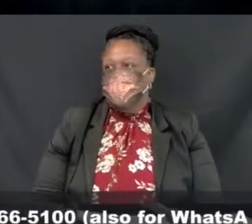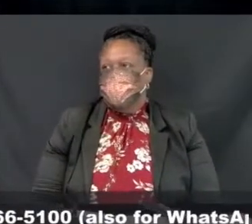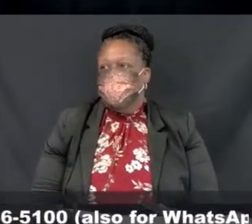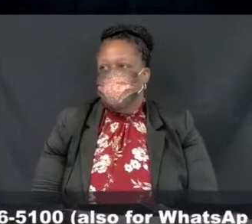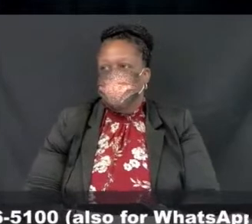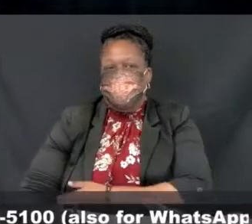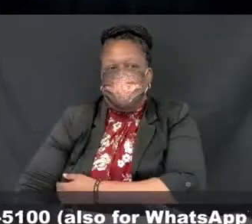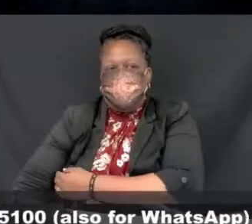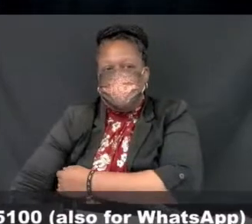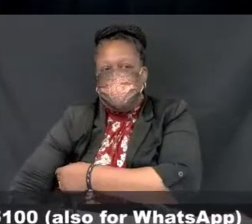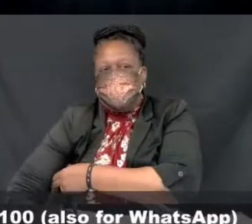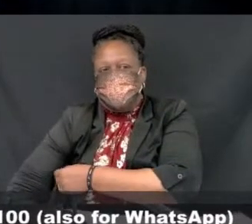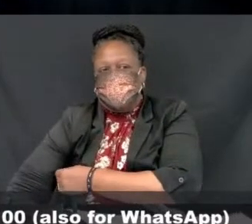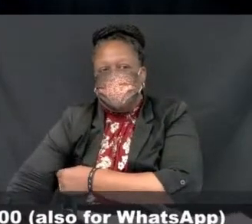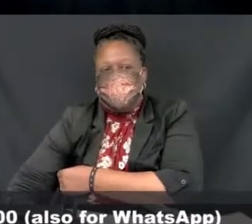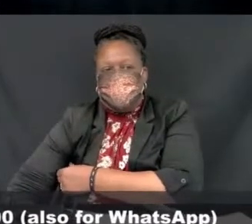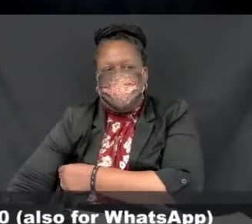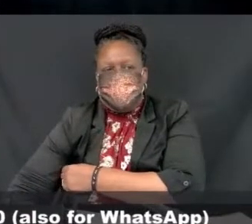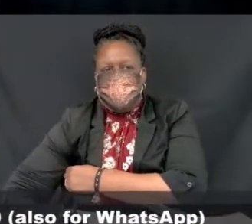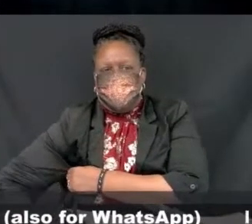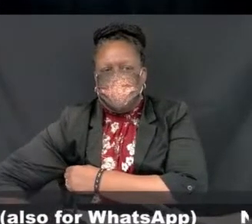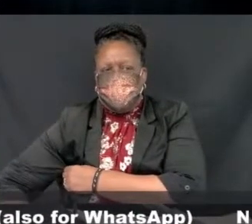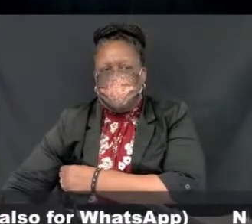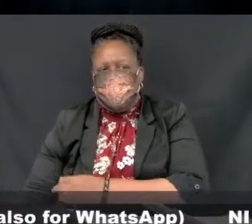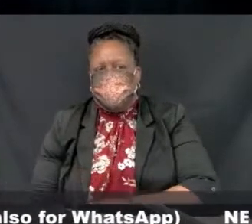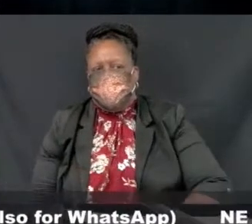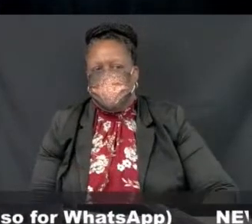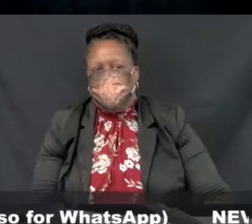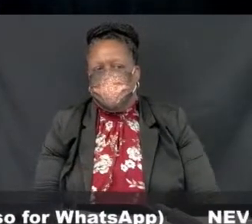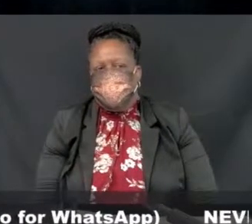same religion. And